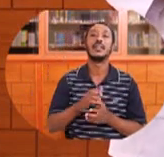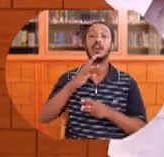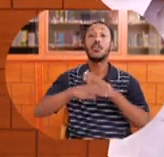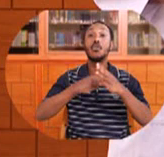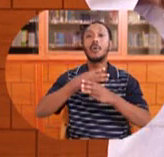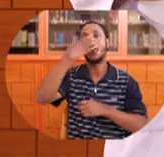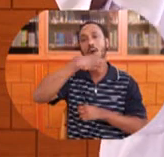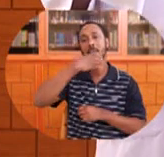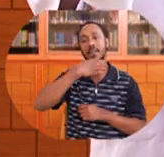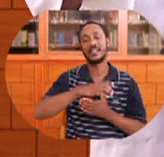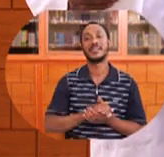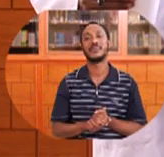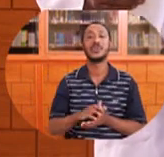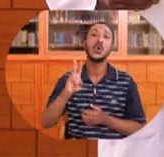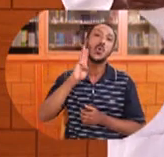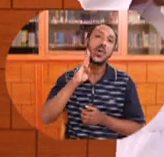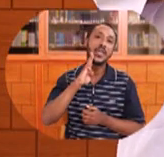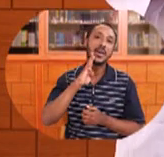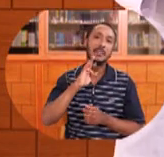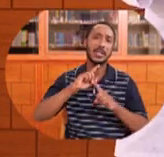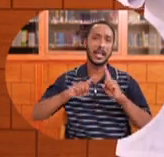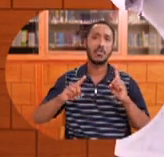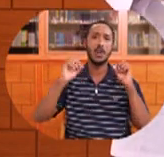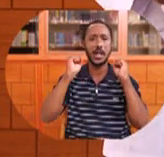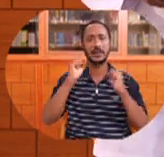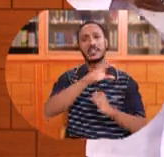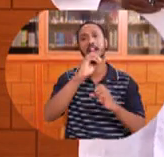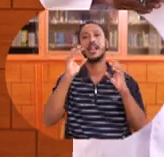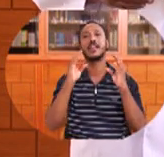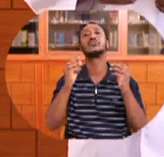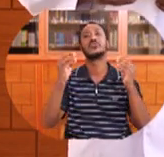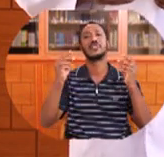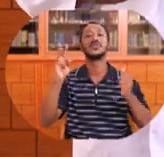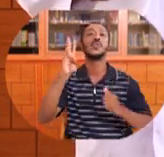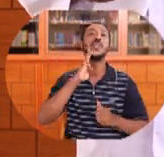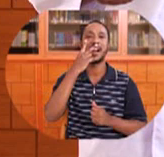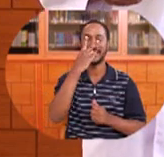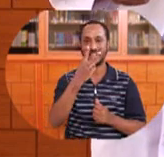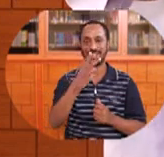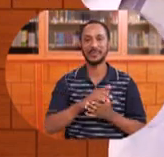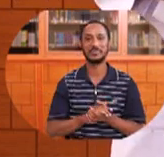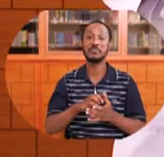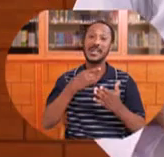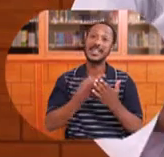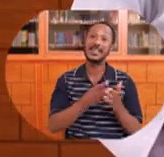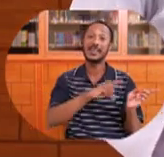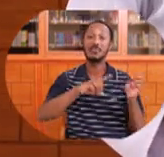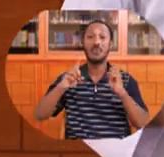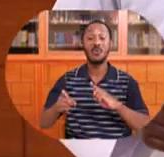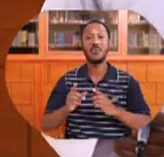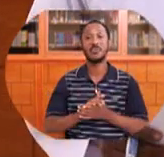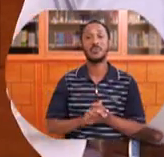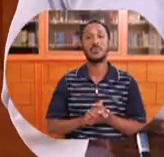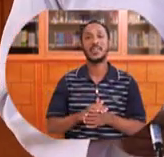water, especially hardness of water and softness of water. Under this, we try to